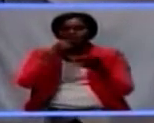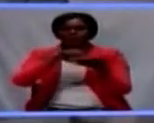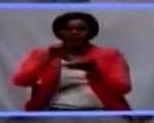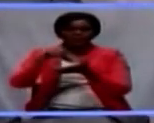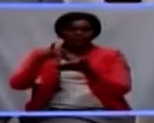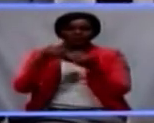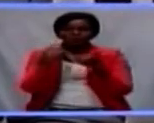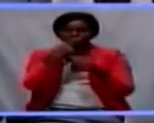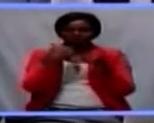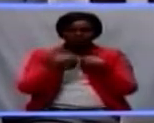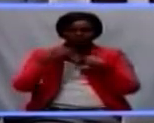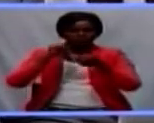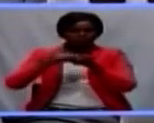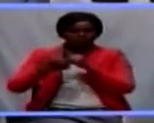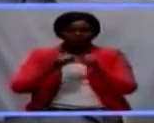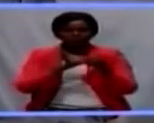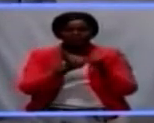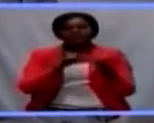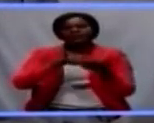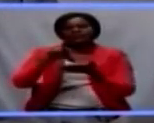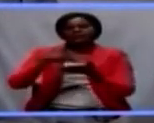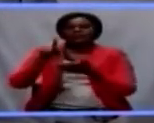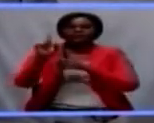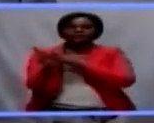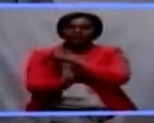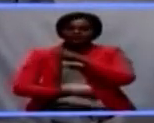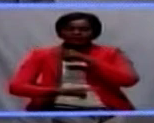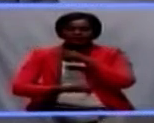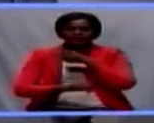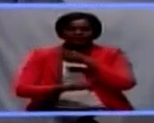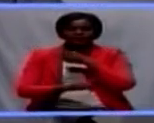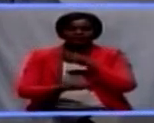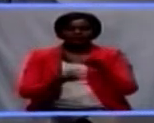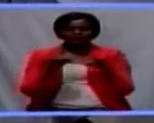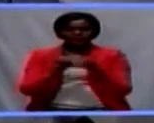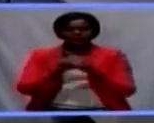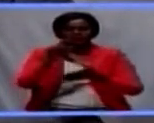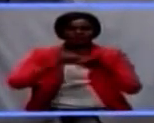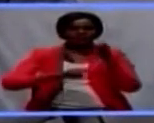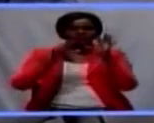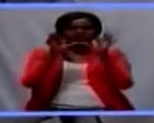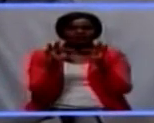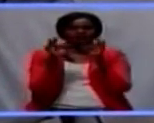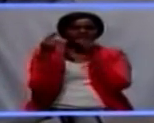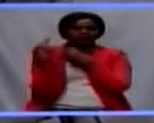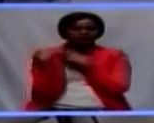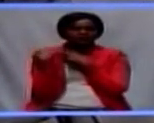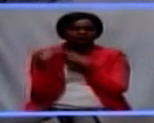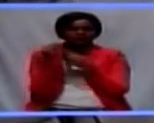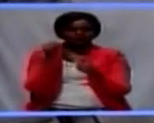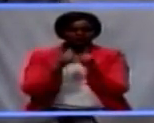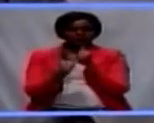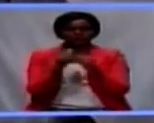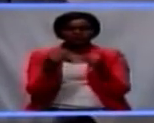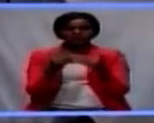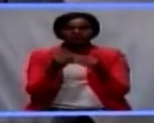burden of paying interest and penalties on their tax accounts, which penalties and